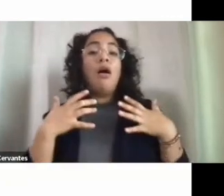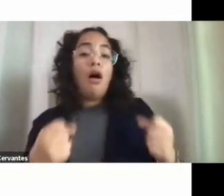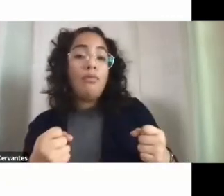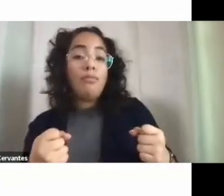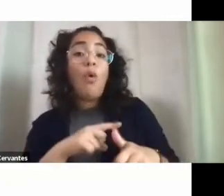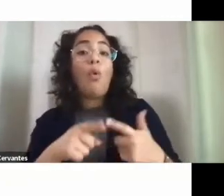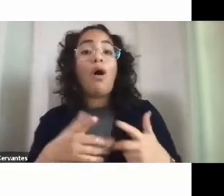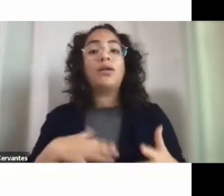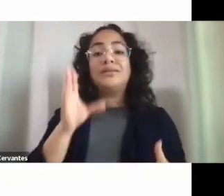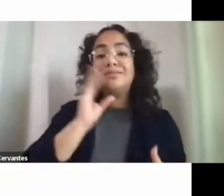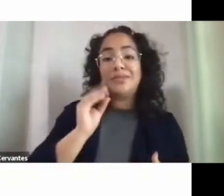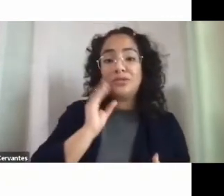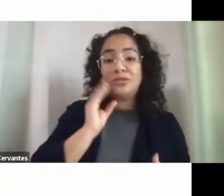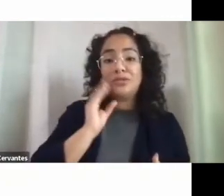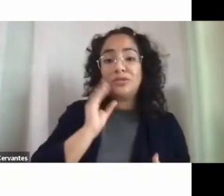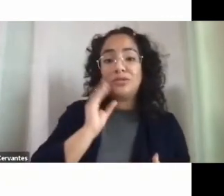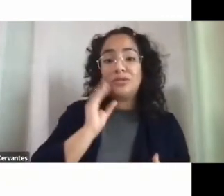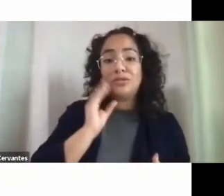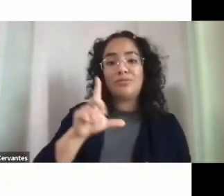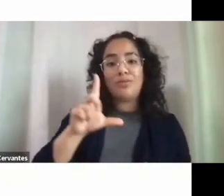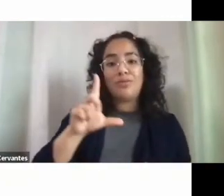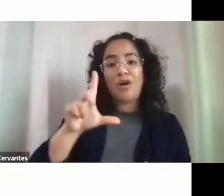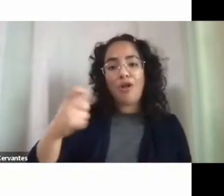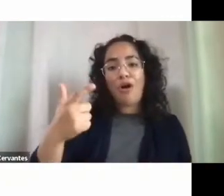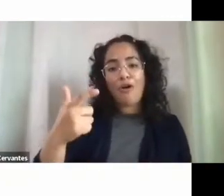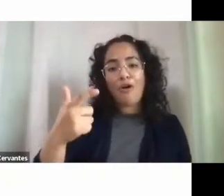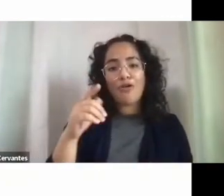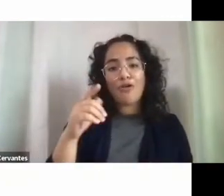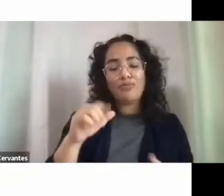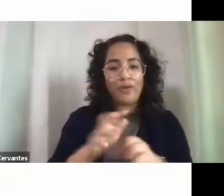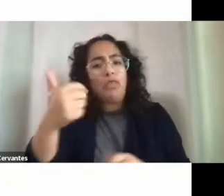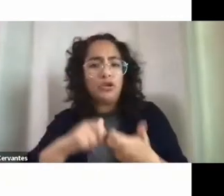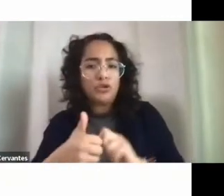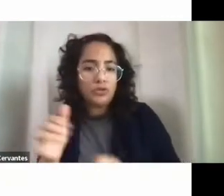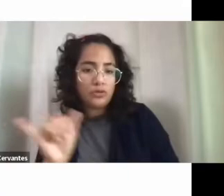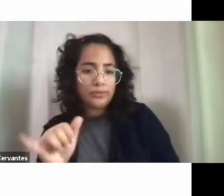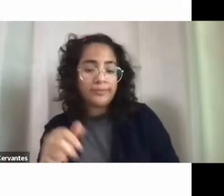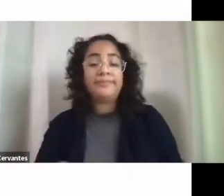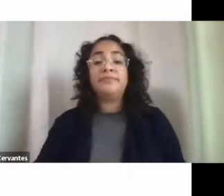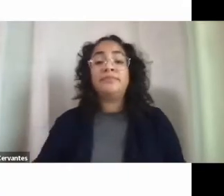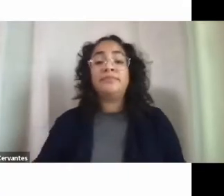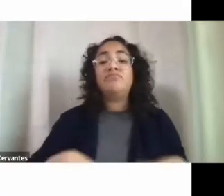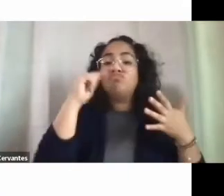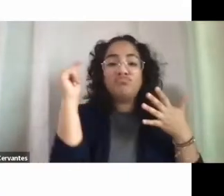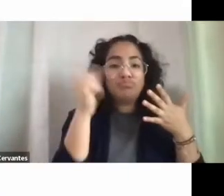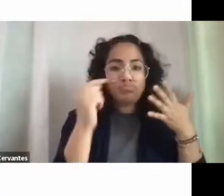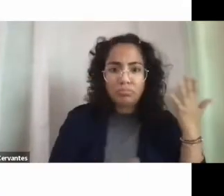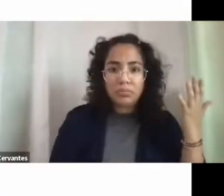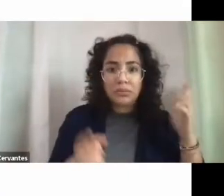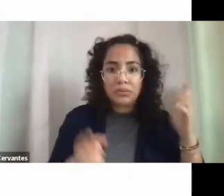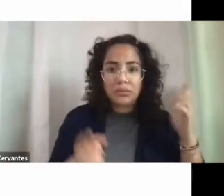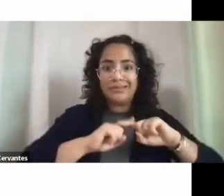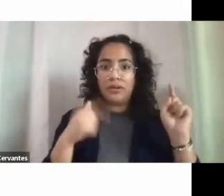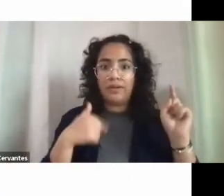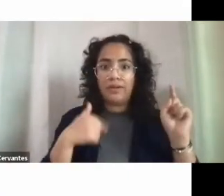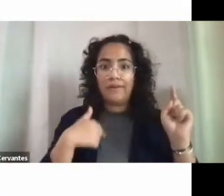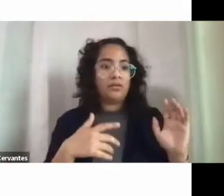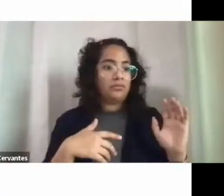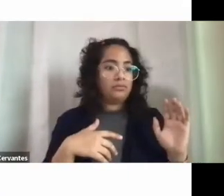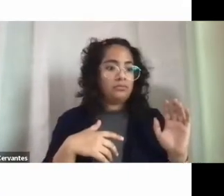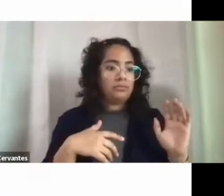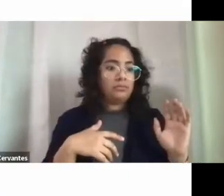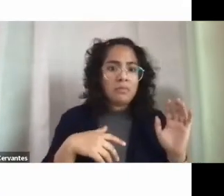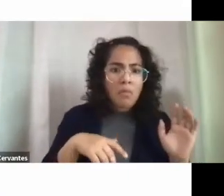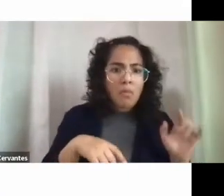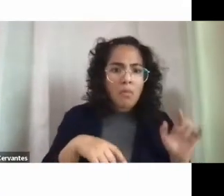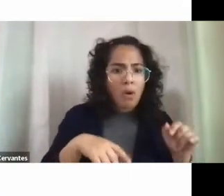issues like long COVID. There are a number of demographic or clinical characteristics that we know